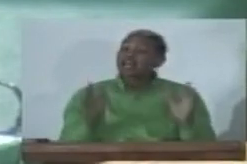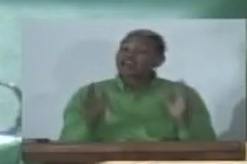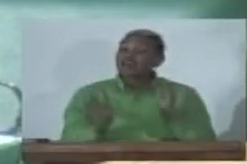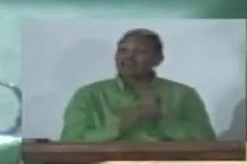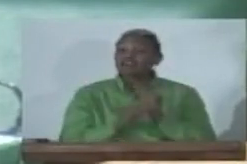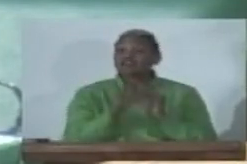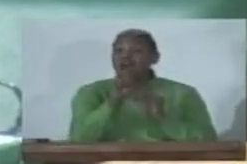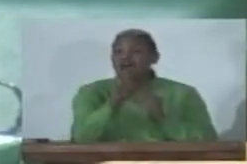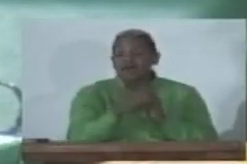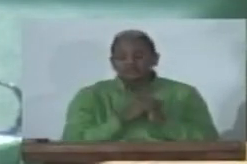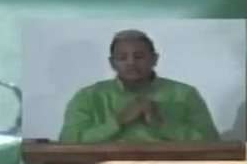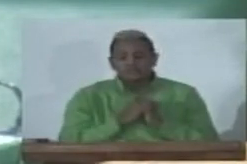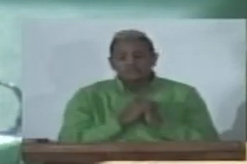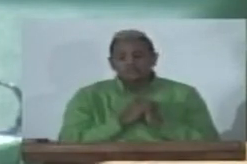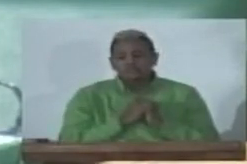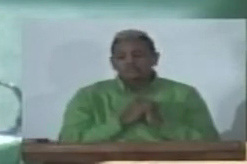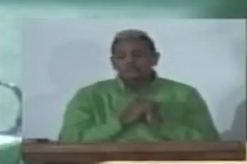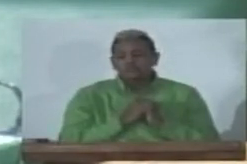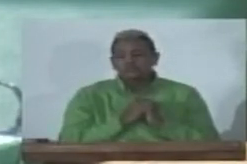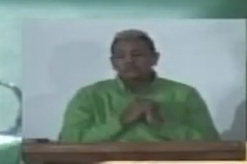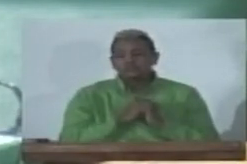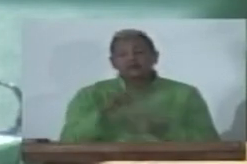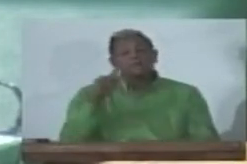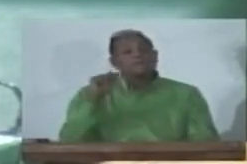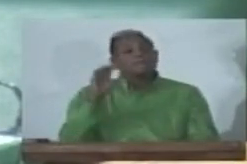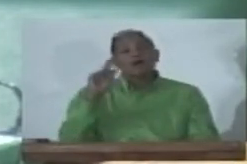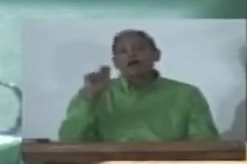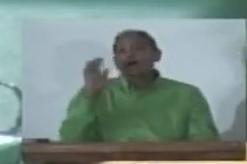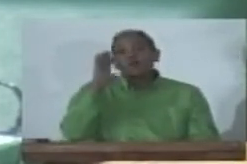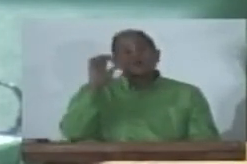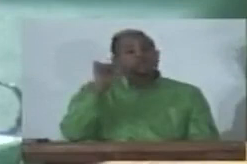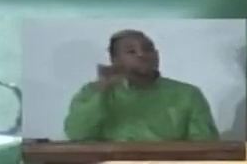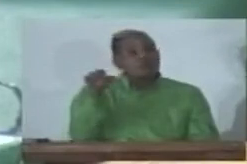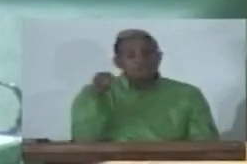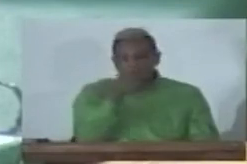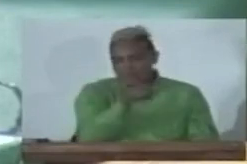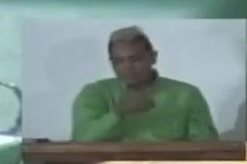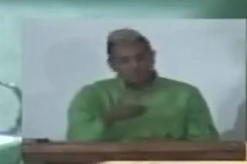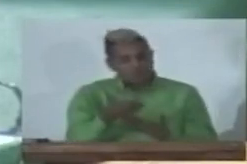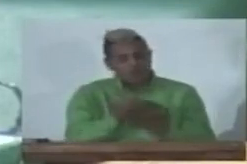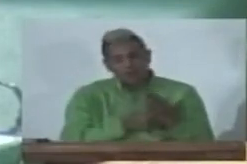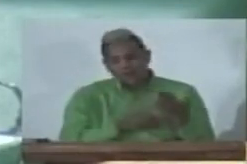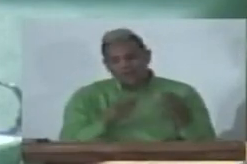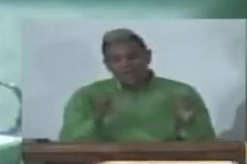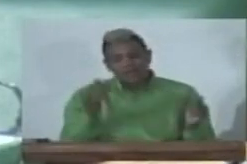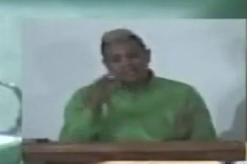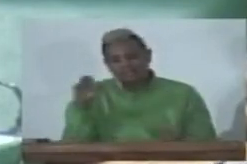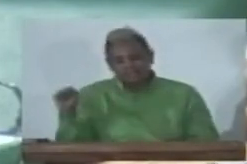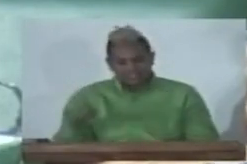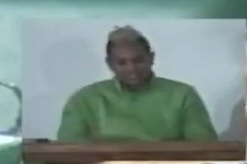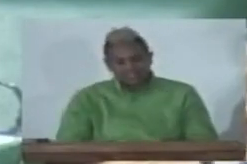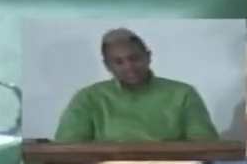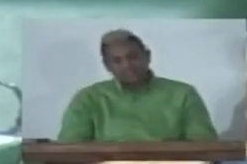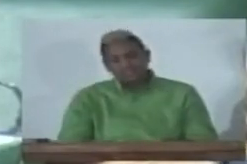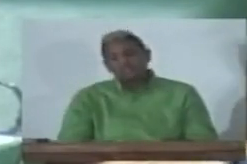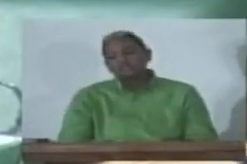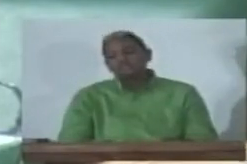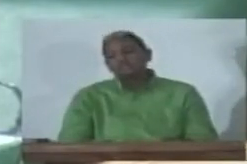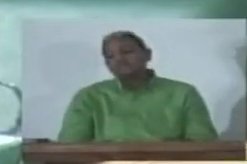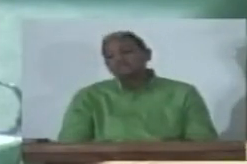asked, no, PACAL will not be paid to collect the fees.